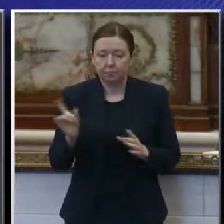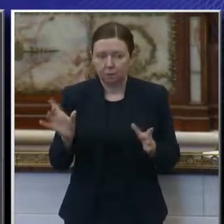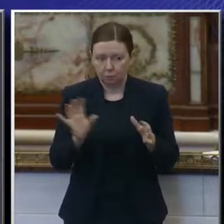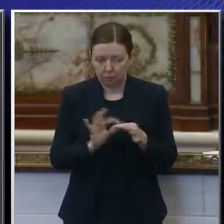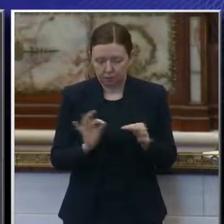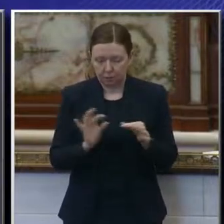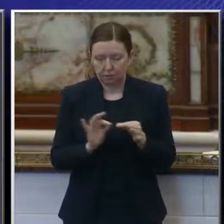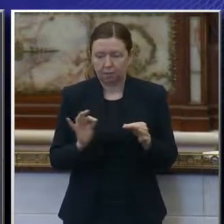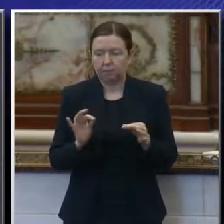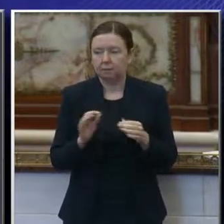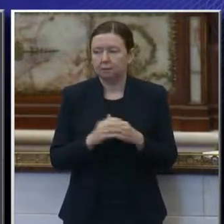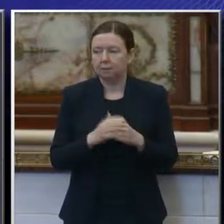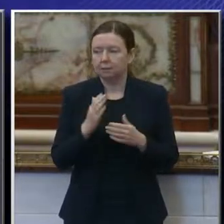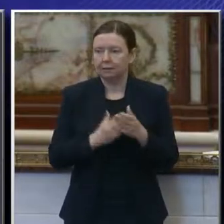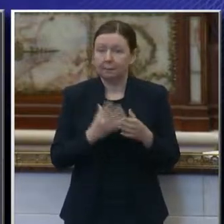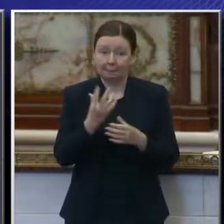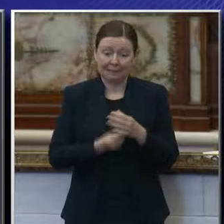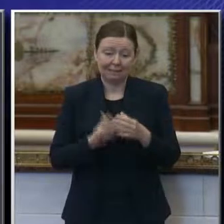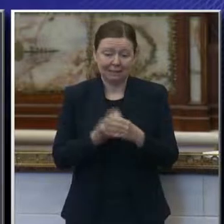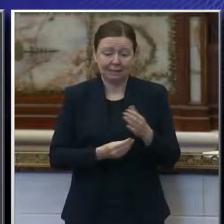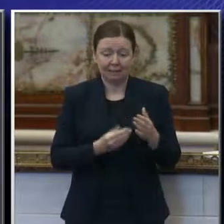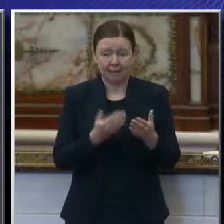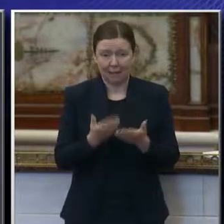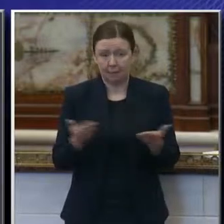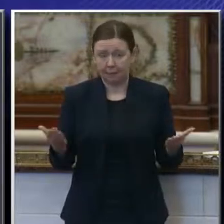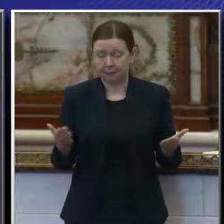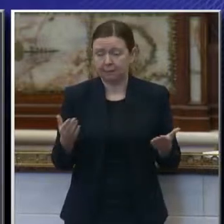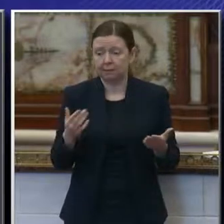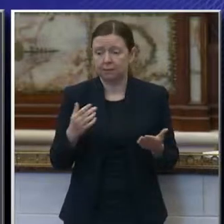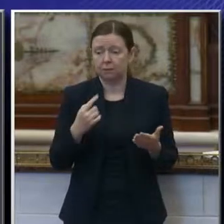there's, you know, some missing elements here. One of the things